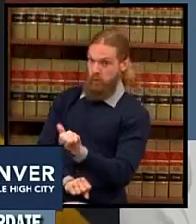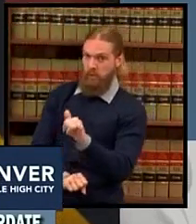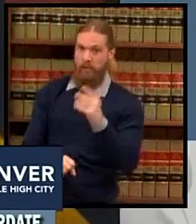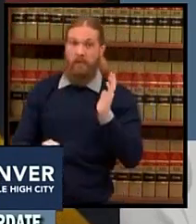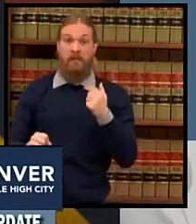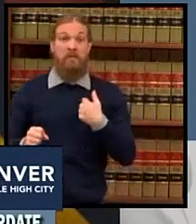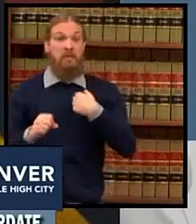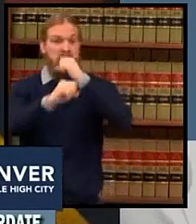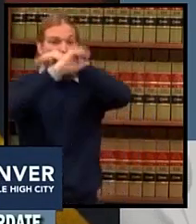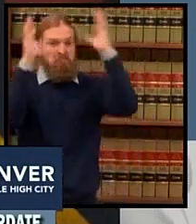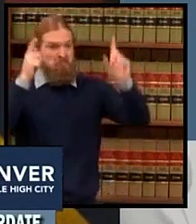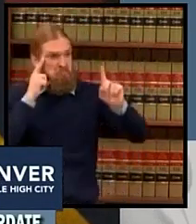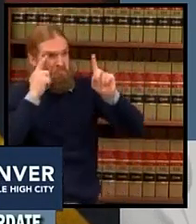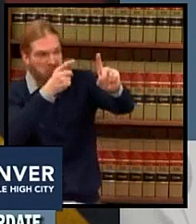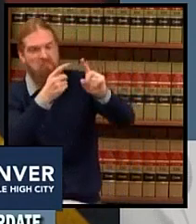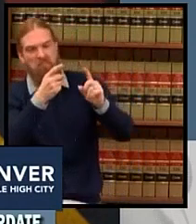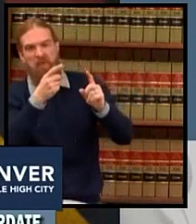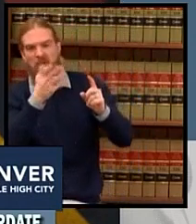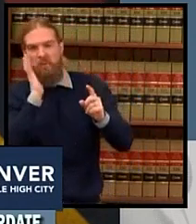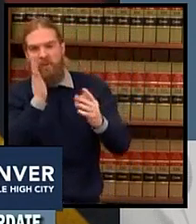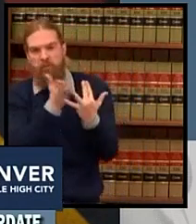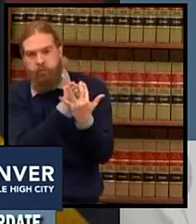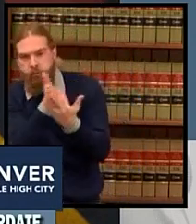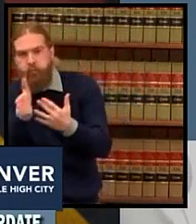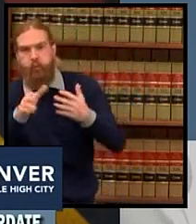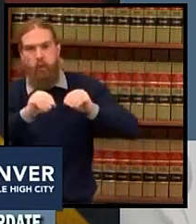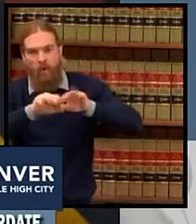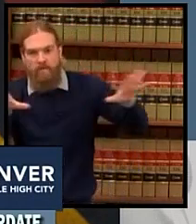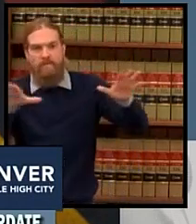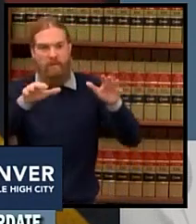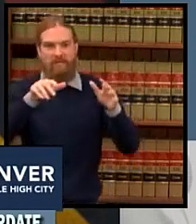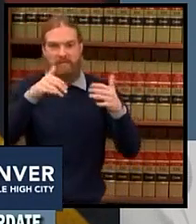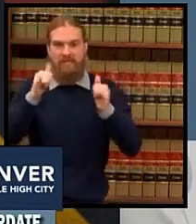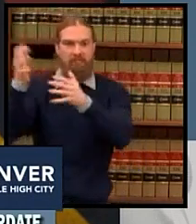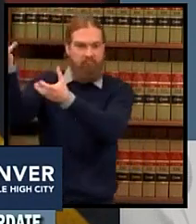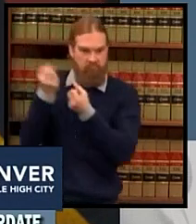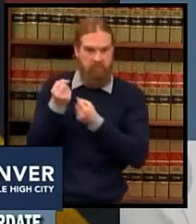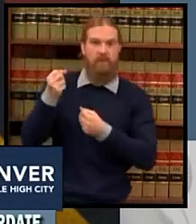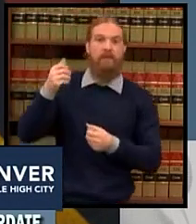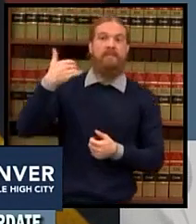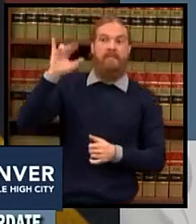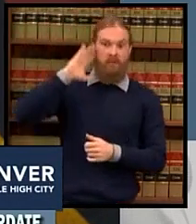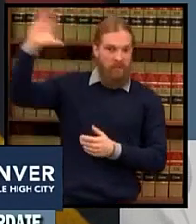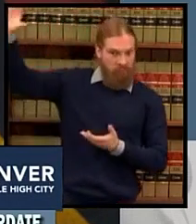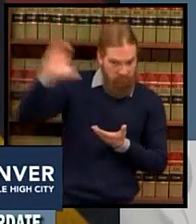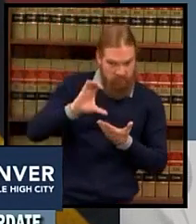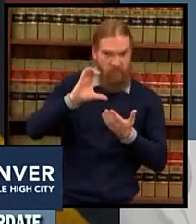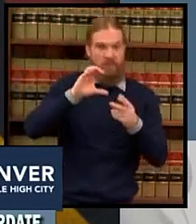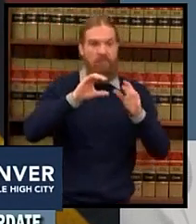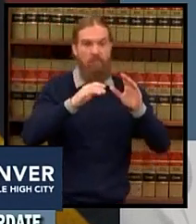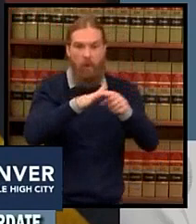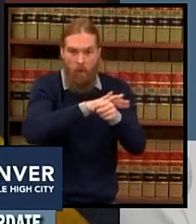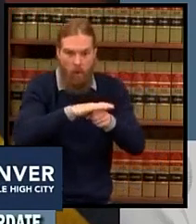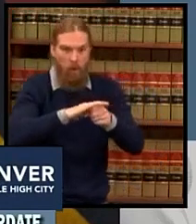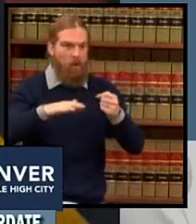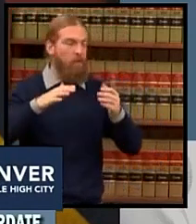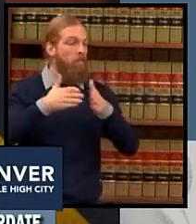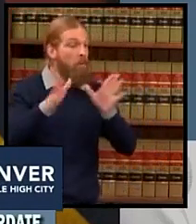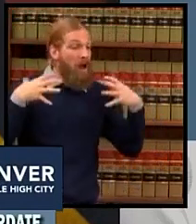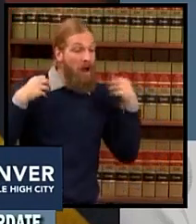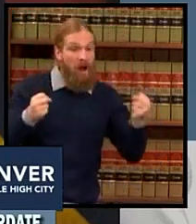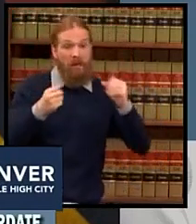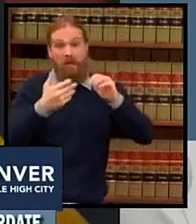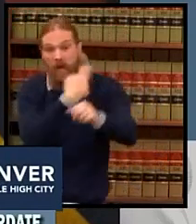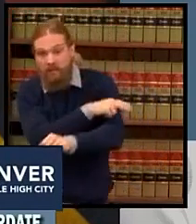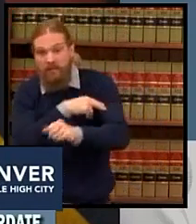again, is more direct allocation to local public health municipalities so that we can manage that. But my expectation